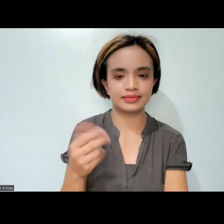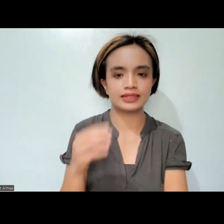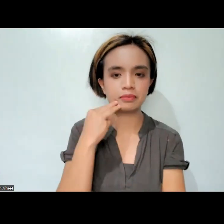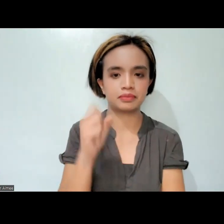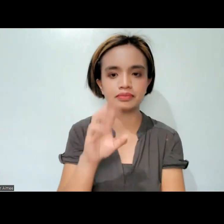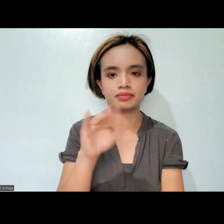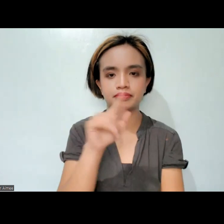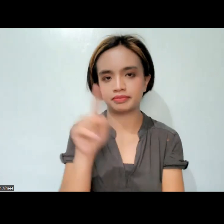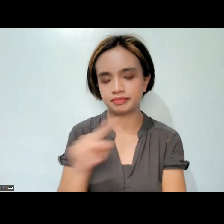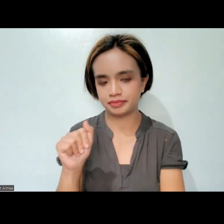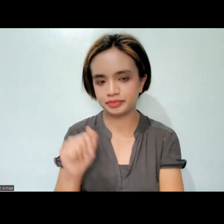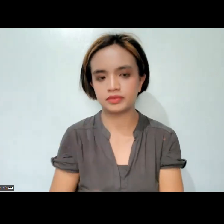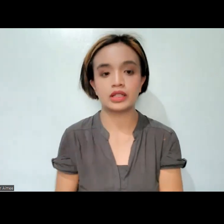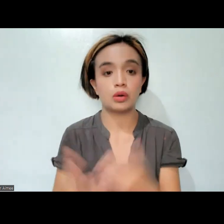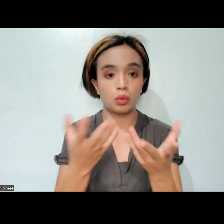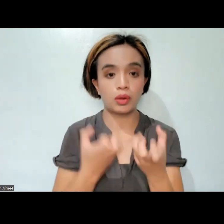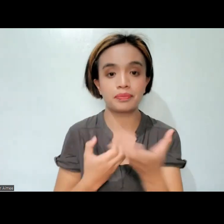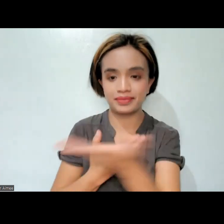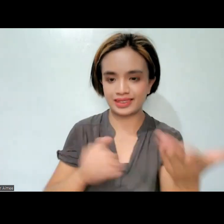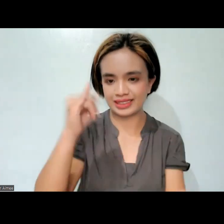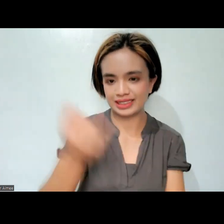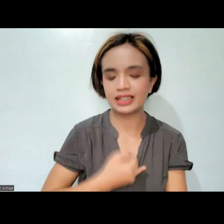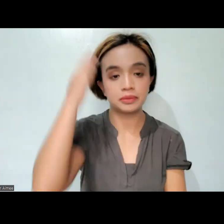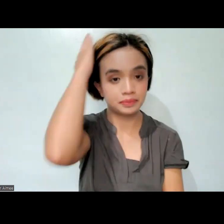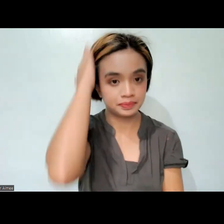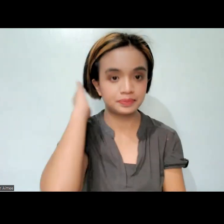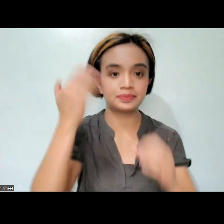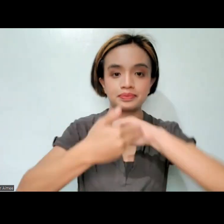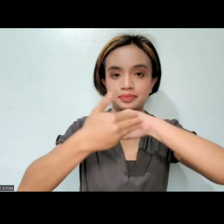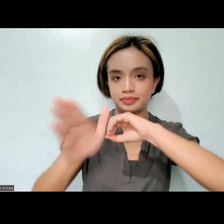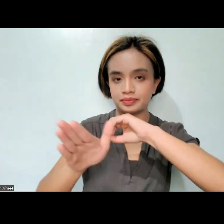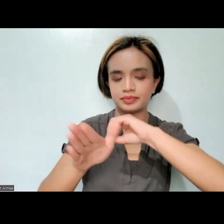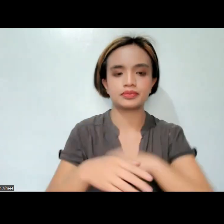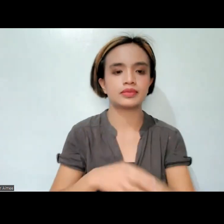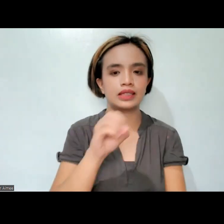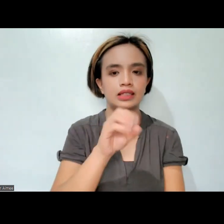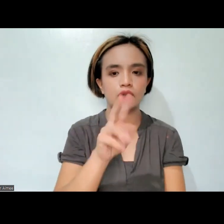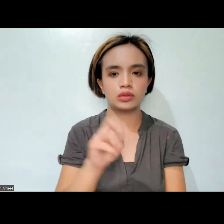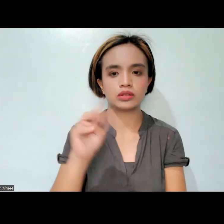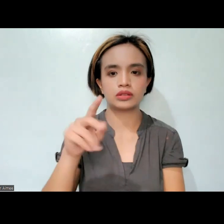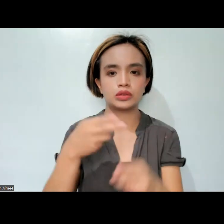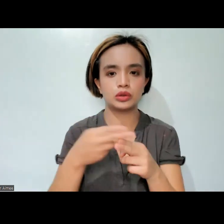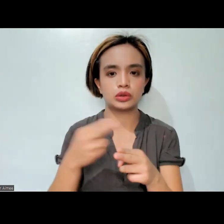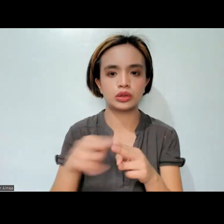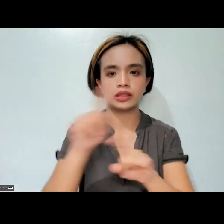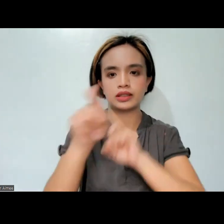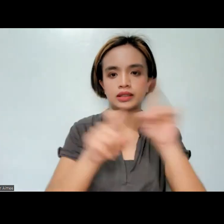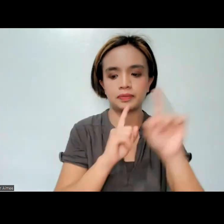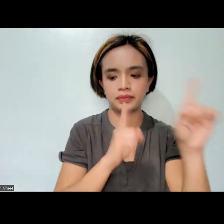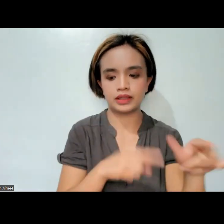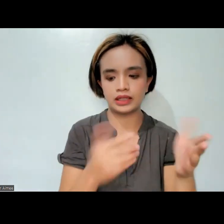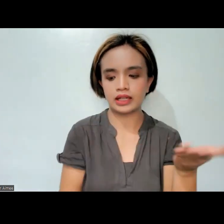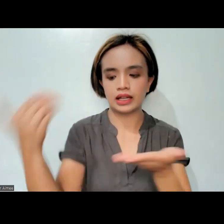Rizza. We'd like to invite you to turn on your cameras and microphones for a brief open forum. Again,